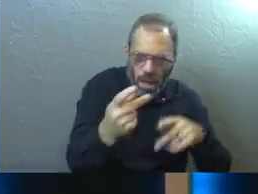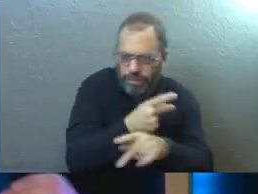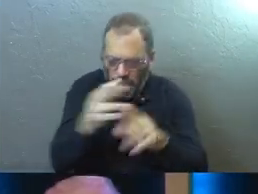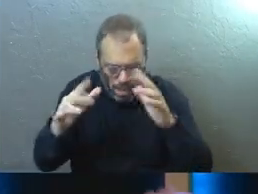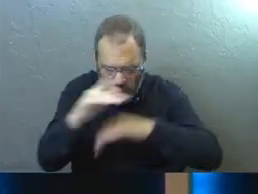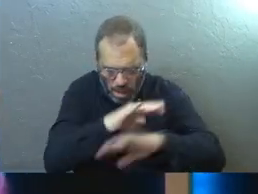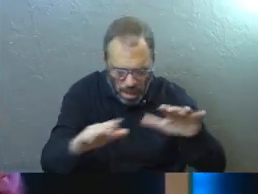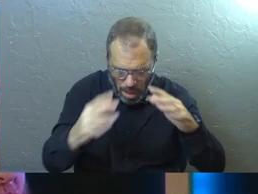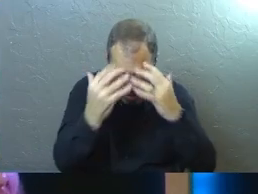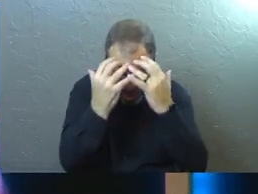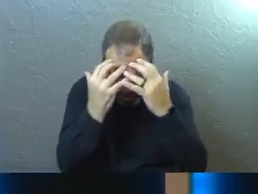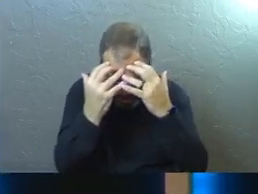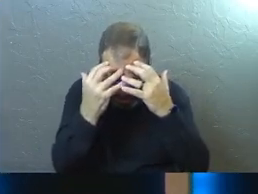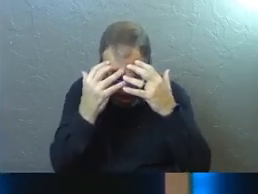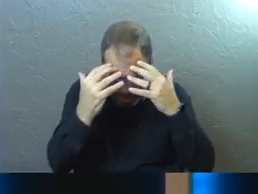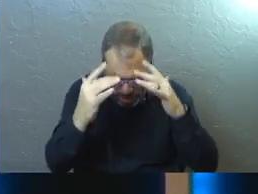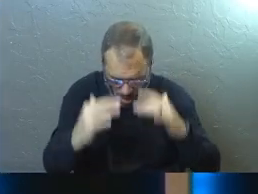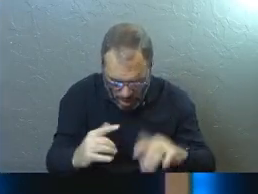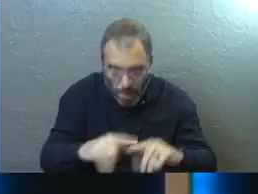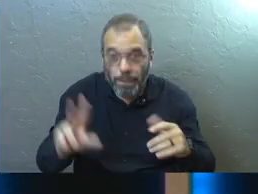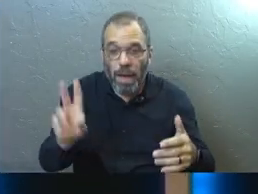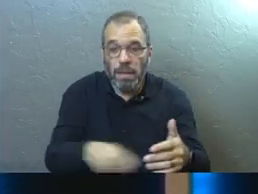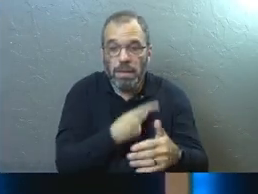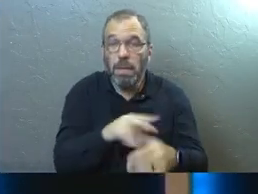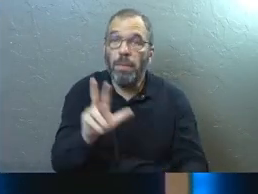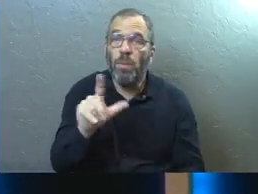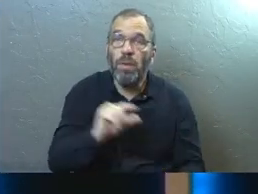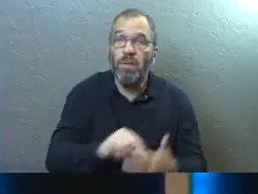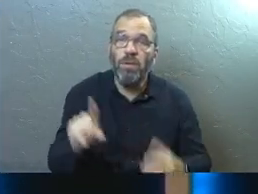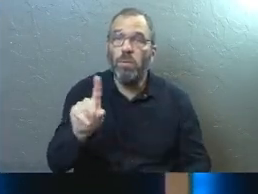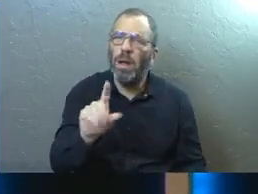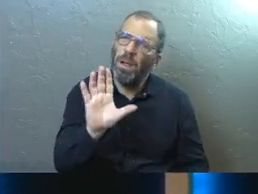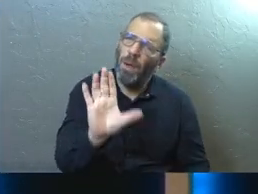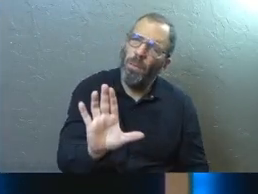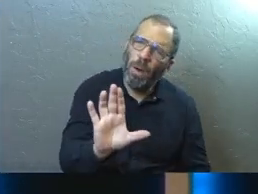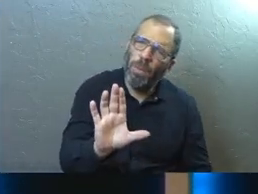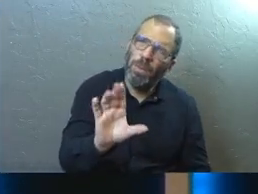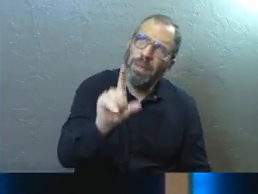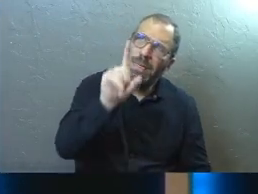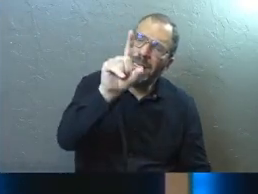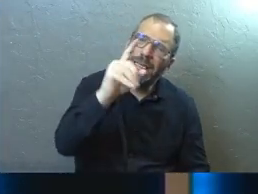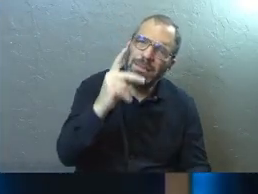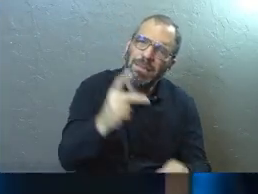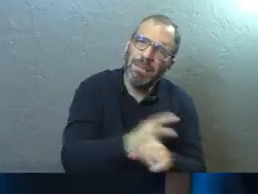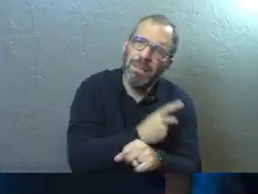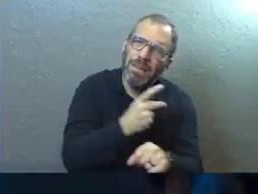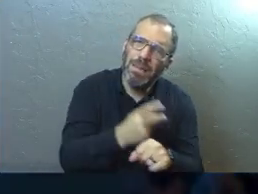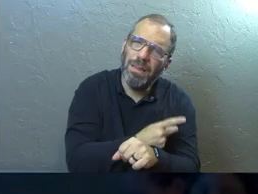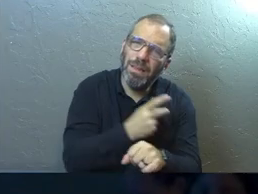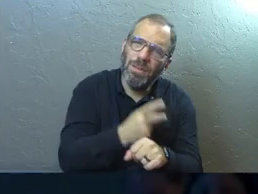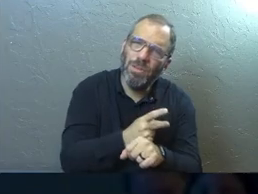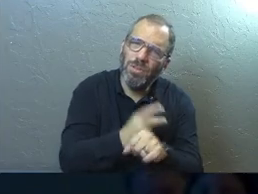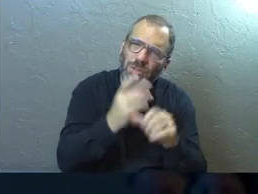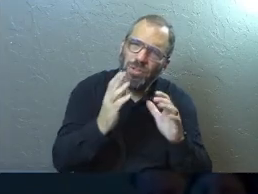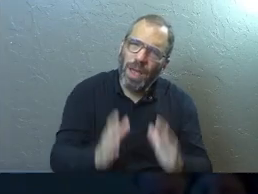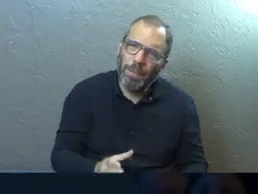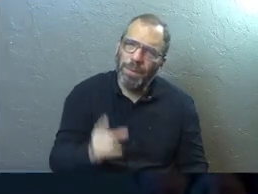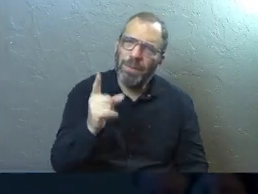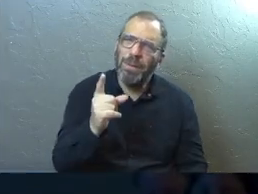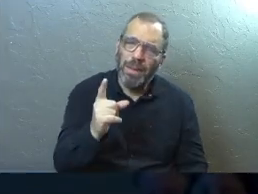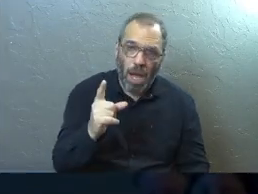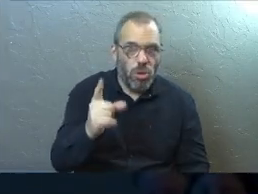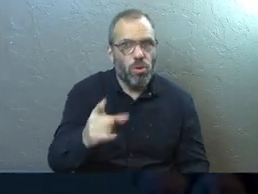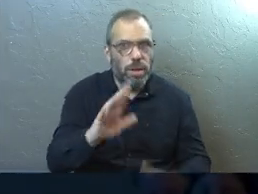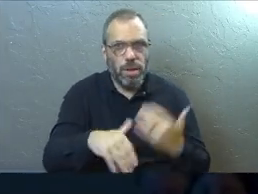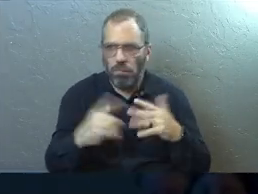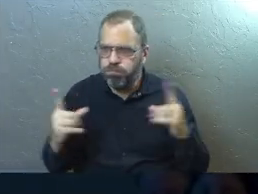I get so in my head about all of this, but I think Psalm 23 verse 1 says, he's your shepherd. And it can get crazy and it can get nuts